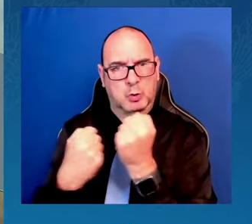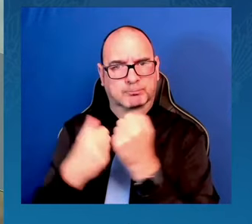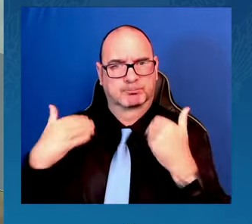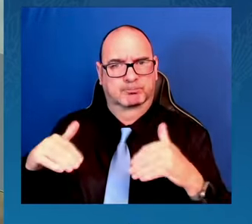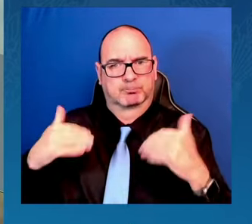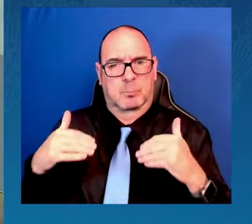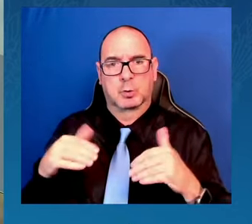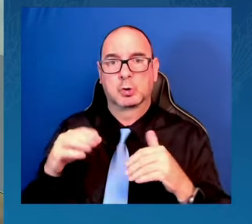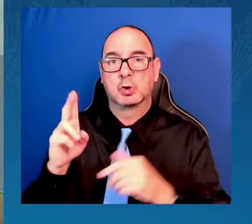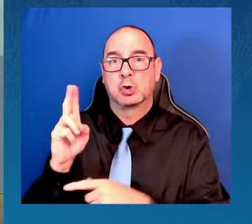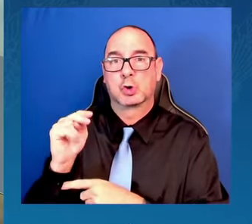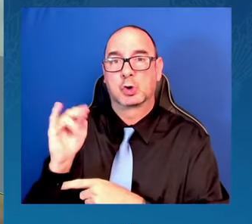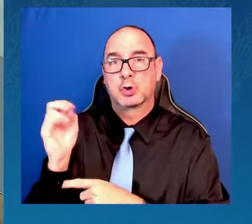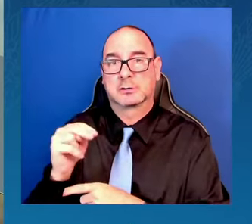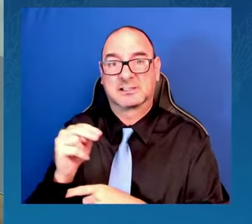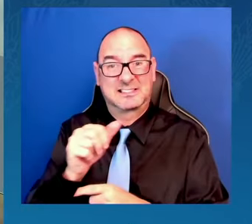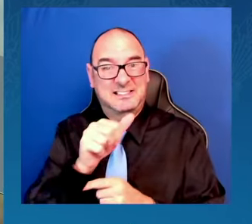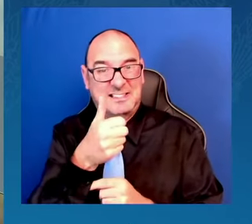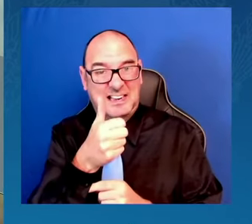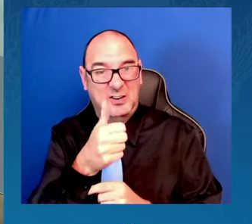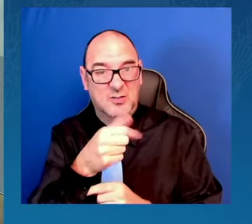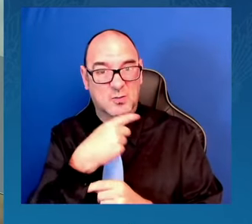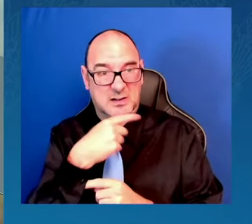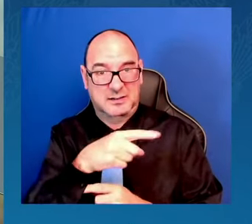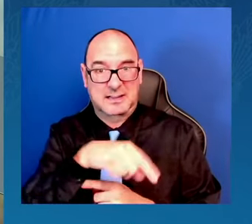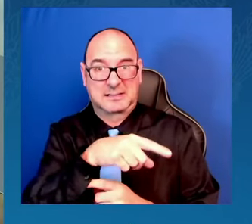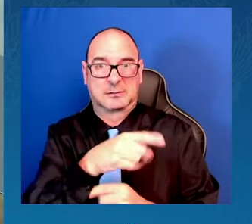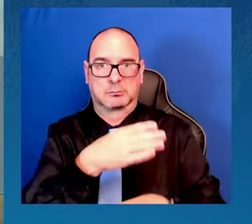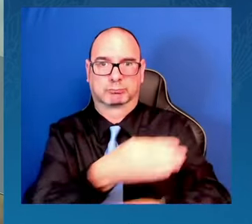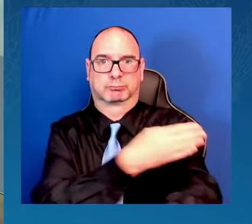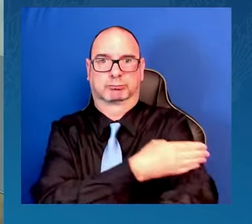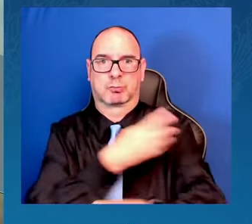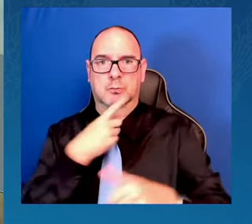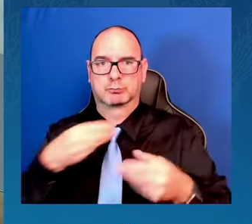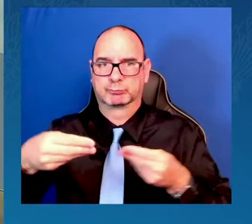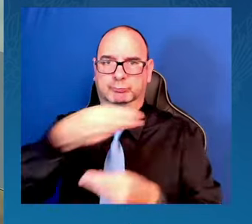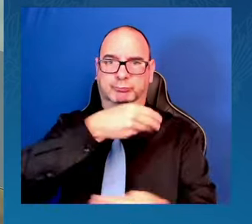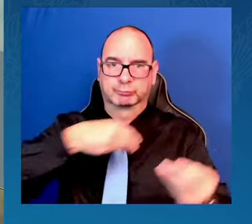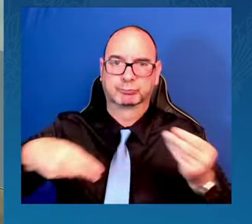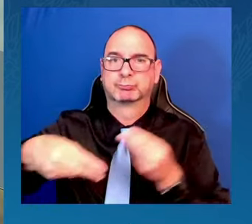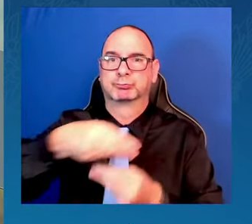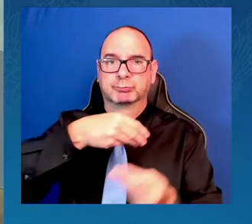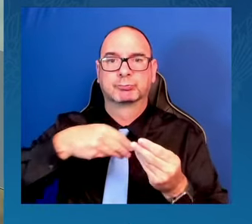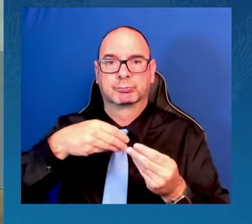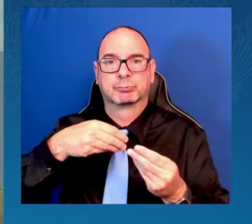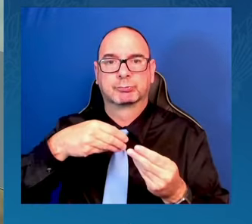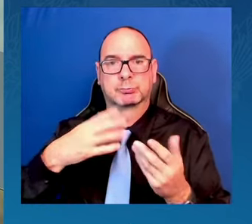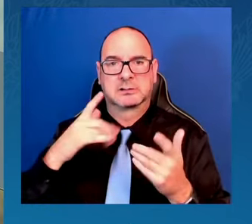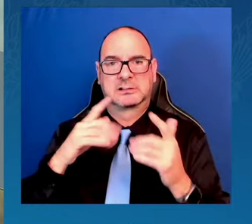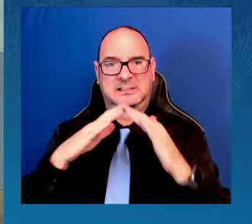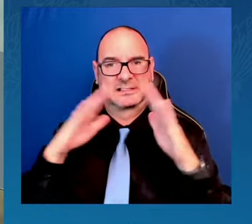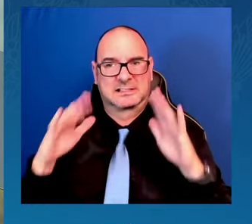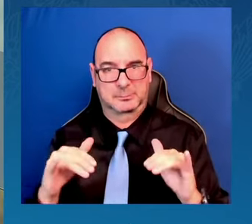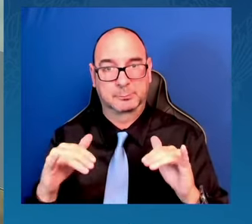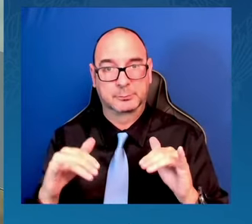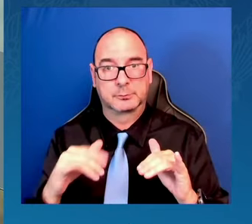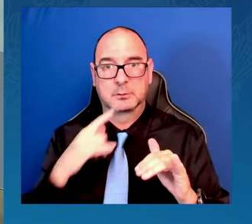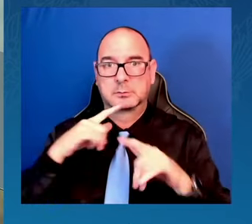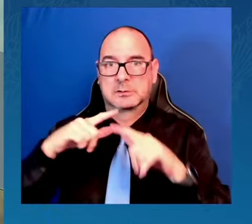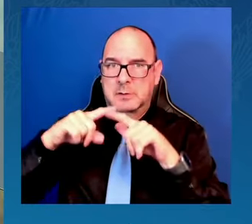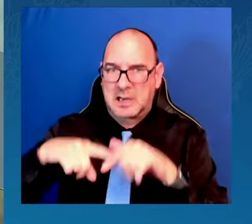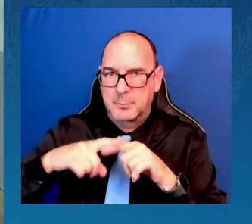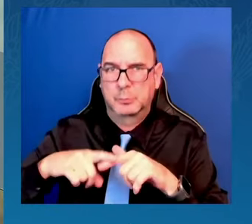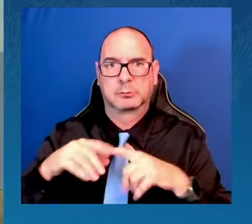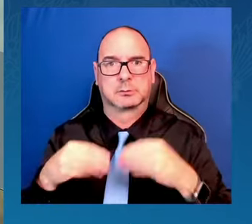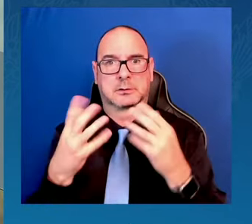only improve the transmission system efficiency and reliability, it will also deliver a major economic benefit for